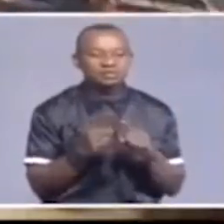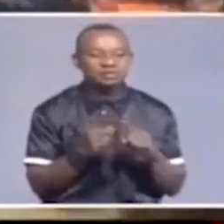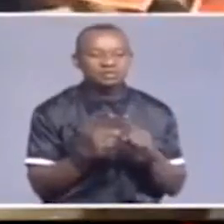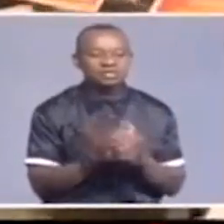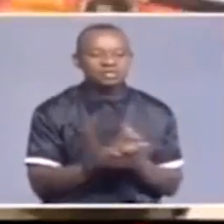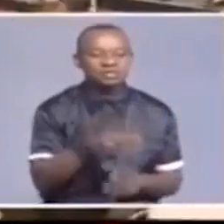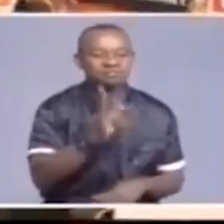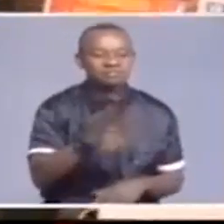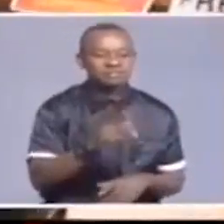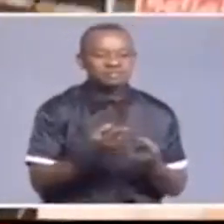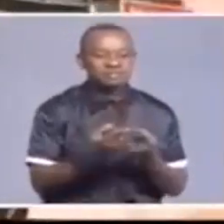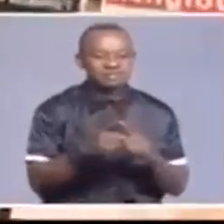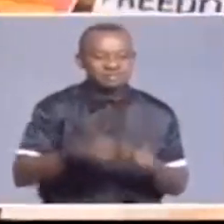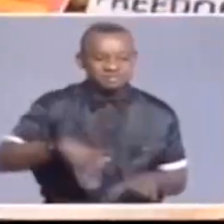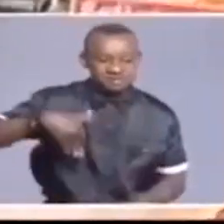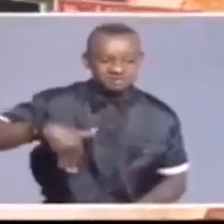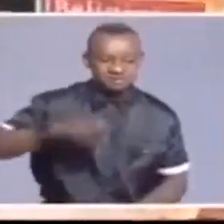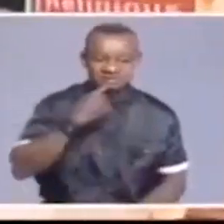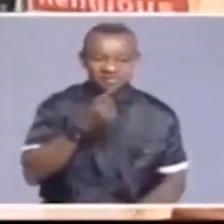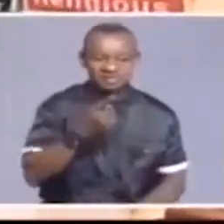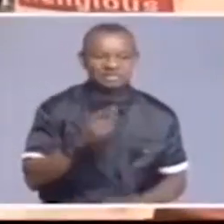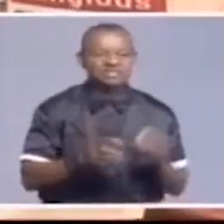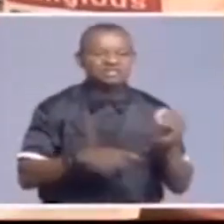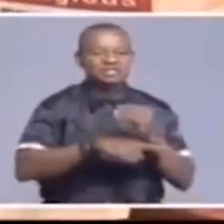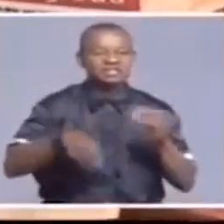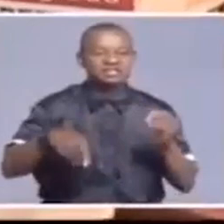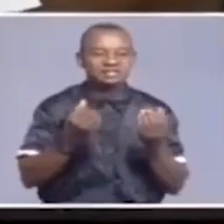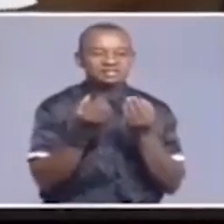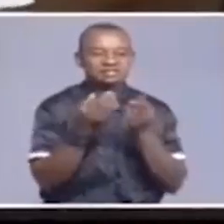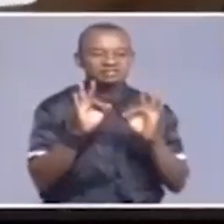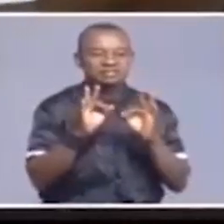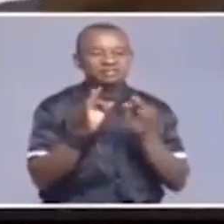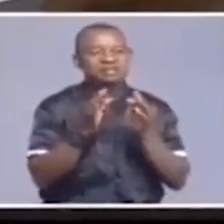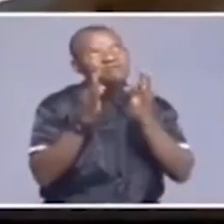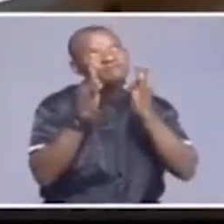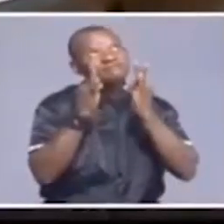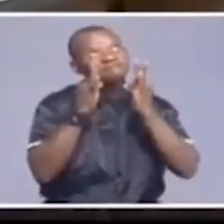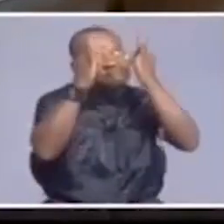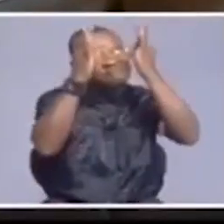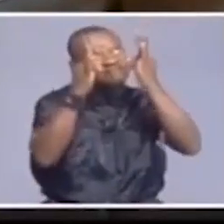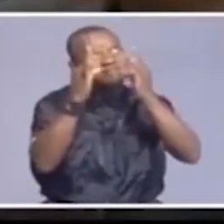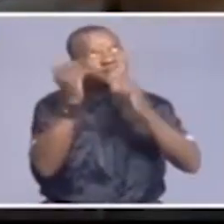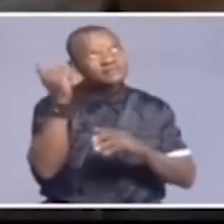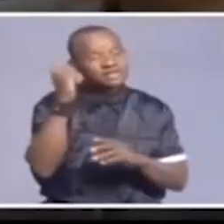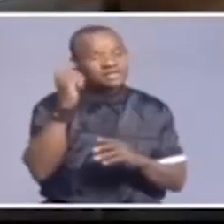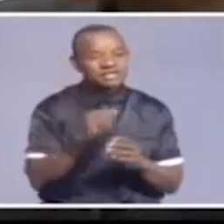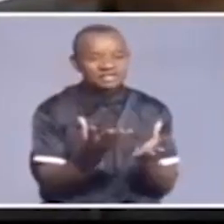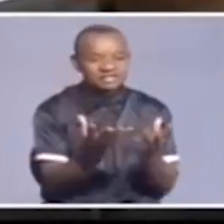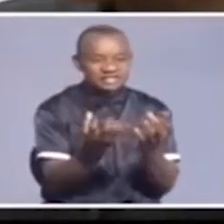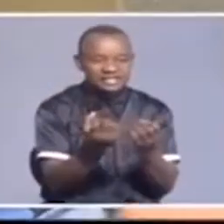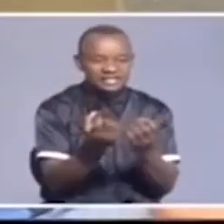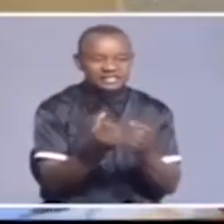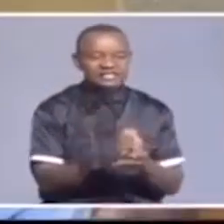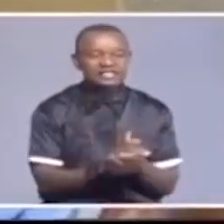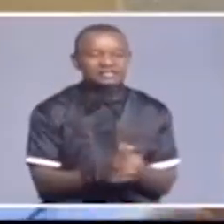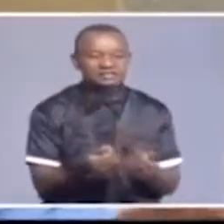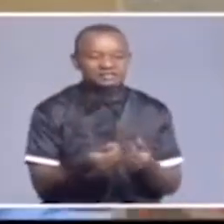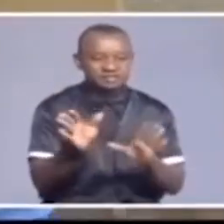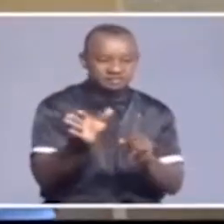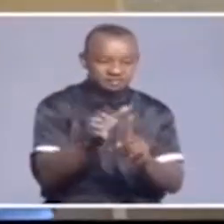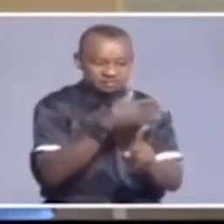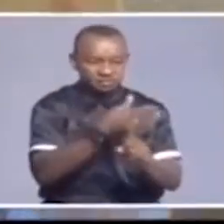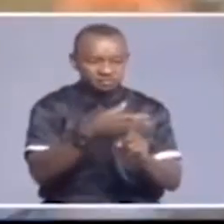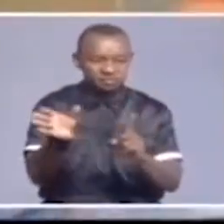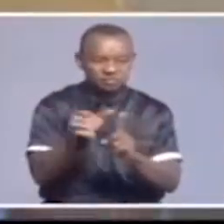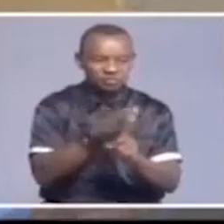in Namibia says, although the country has freedom of religion, there is a need to create awareness. When it comes